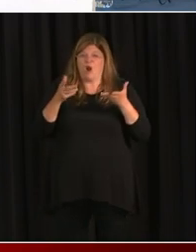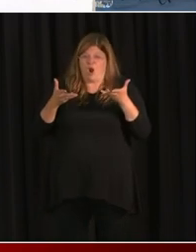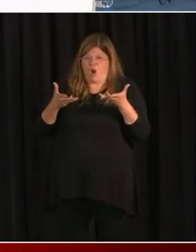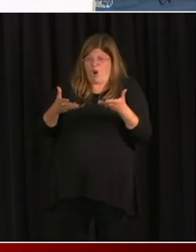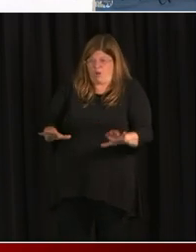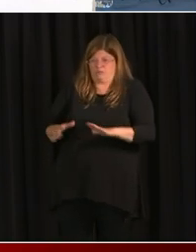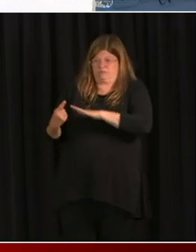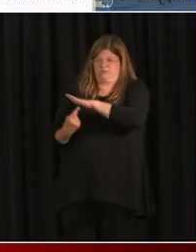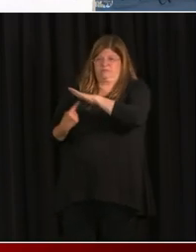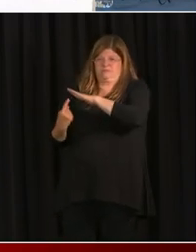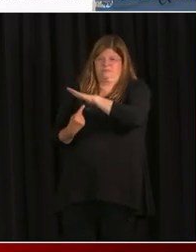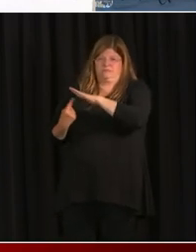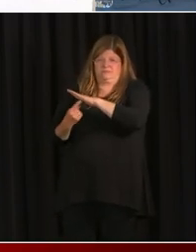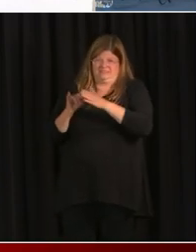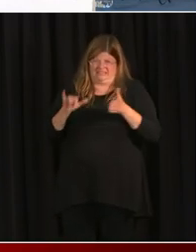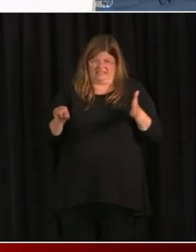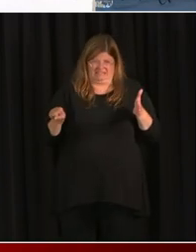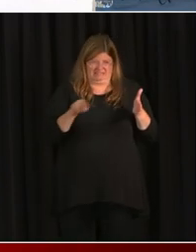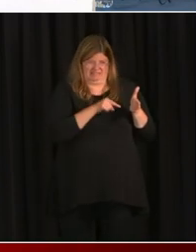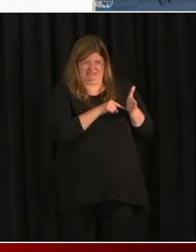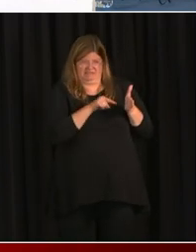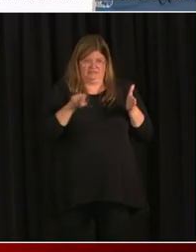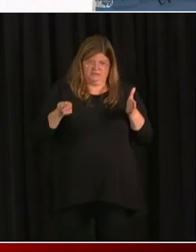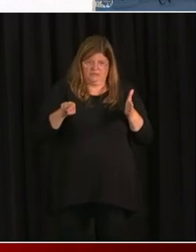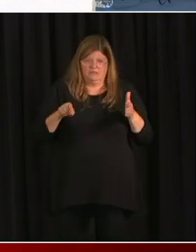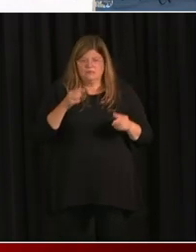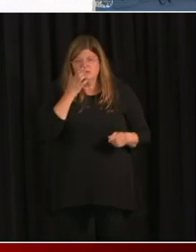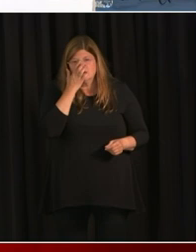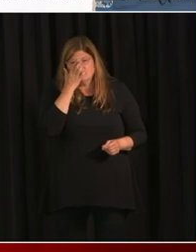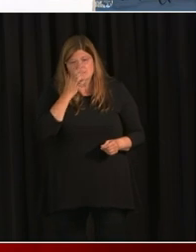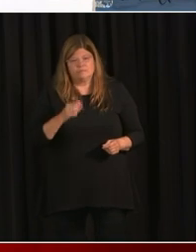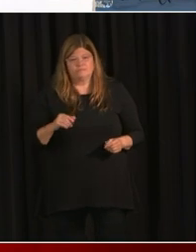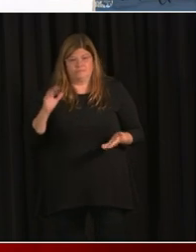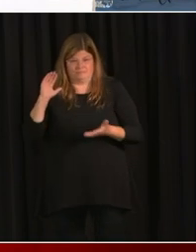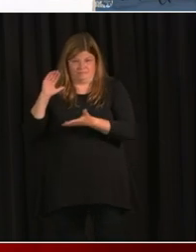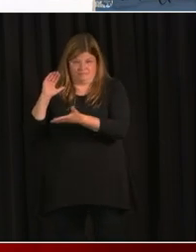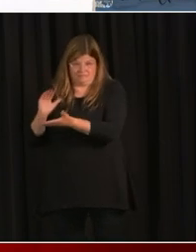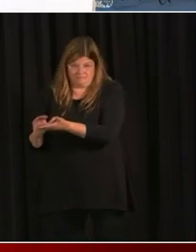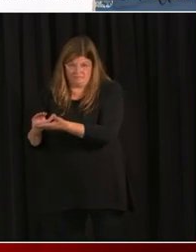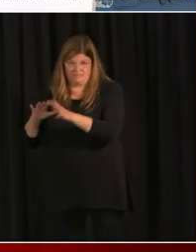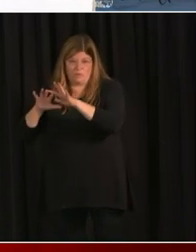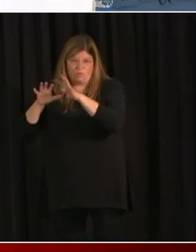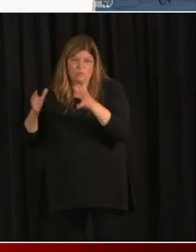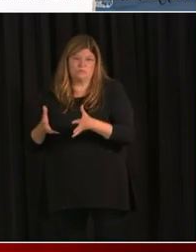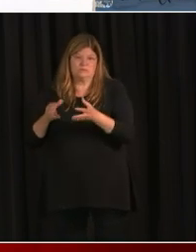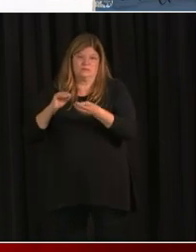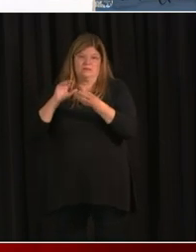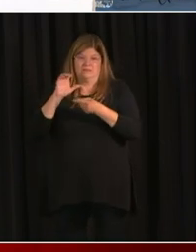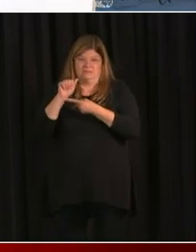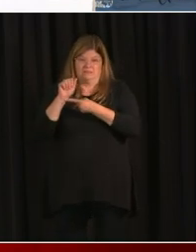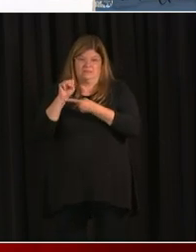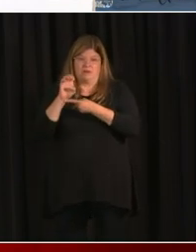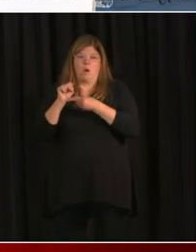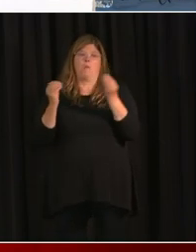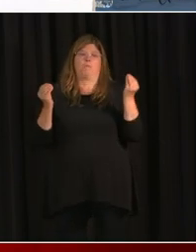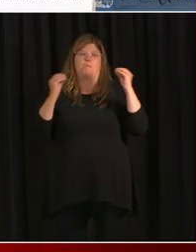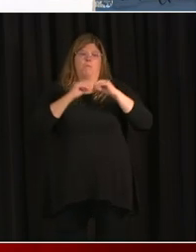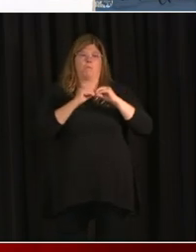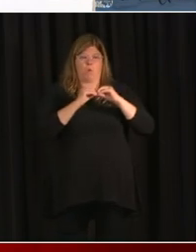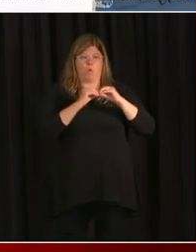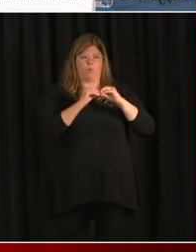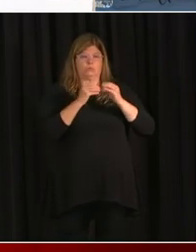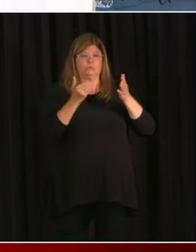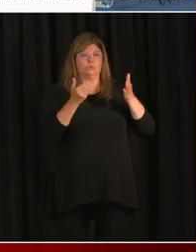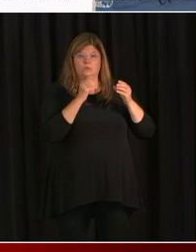quarantine. So as we decrease the overall number of cases, We're more likely to have the cases that are